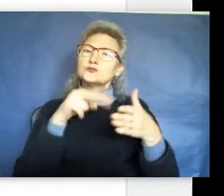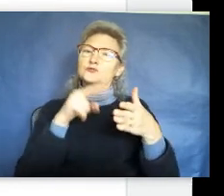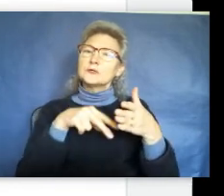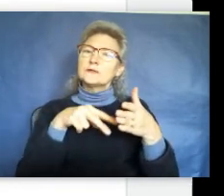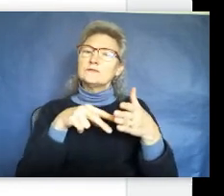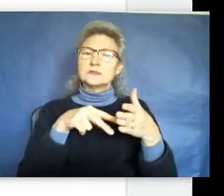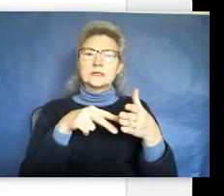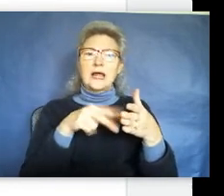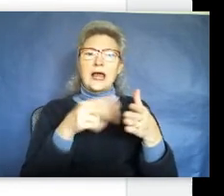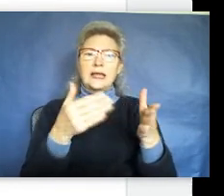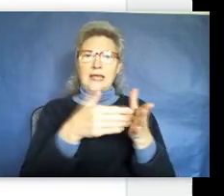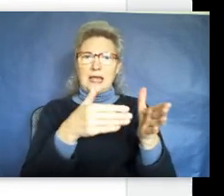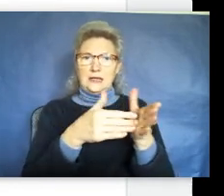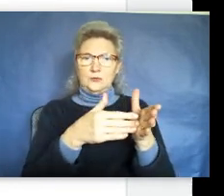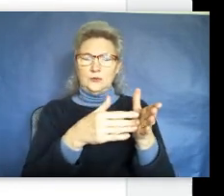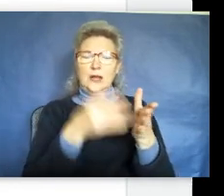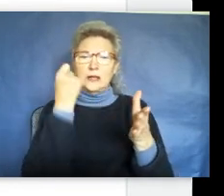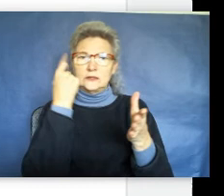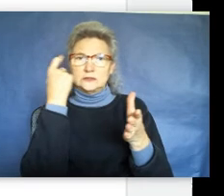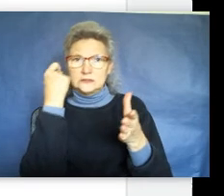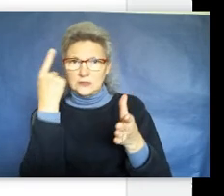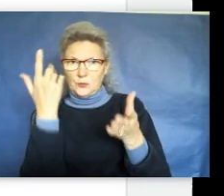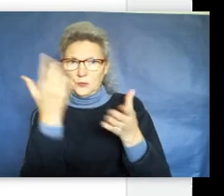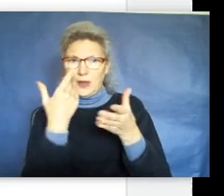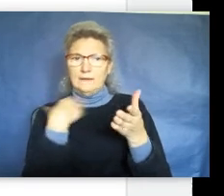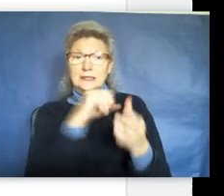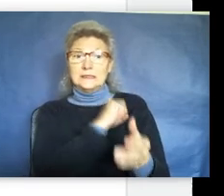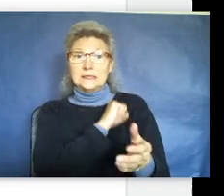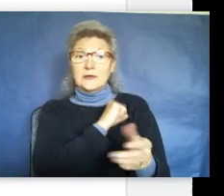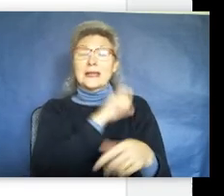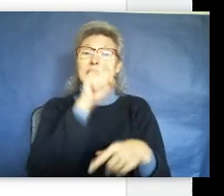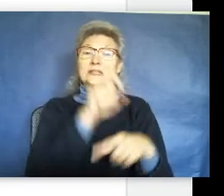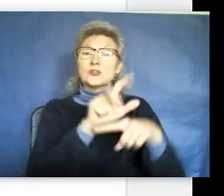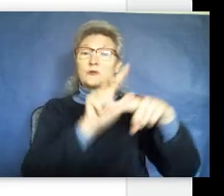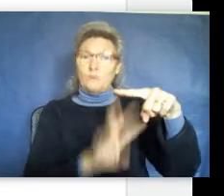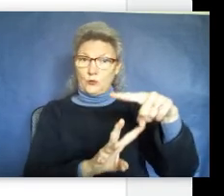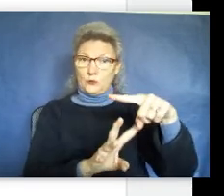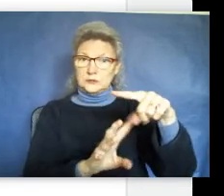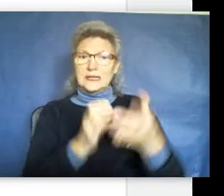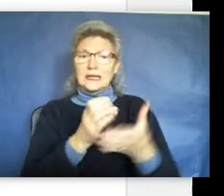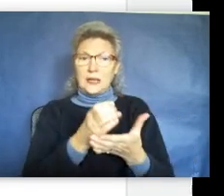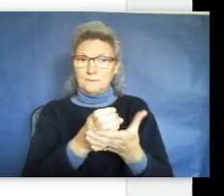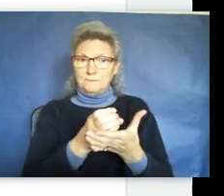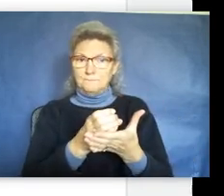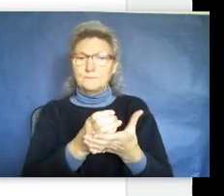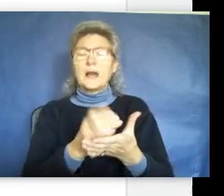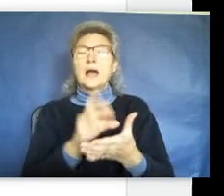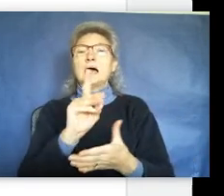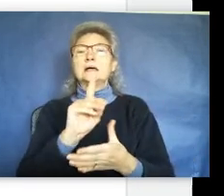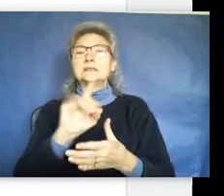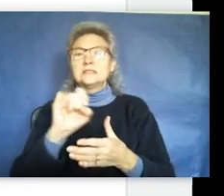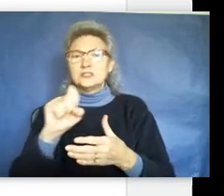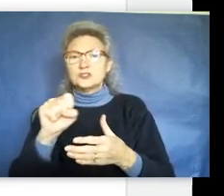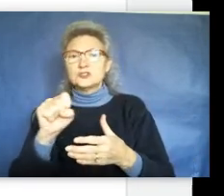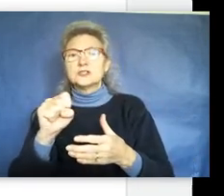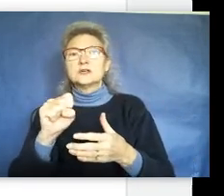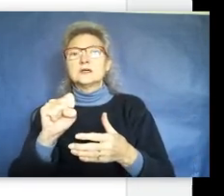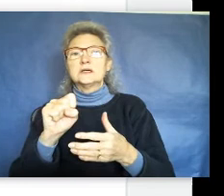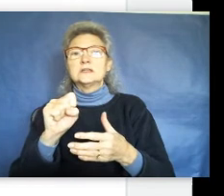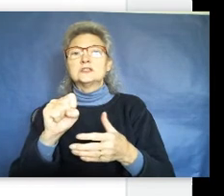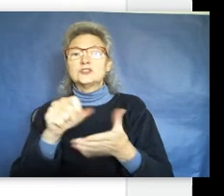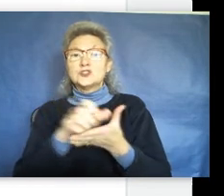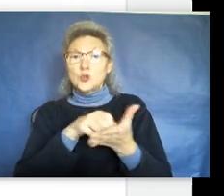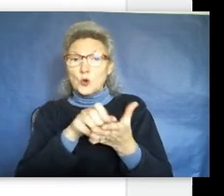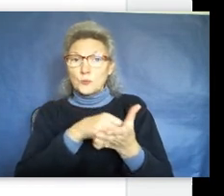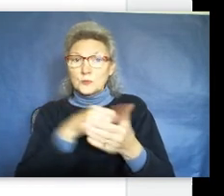revisit and understand what we have here though. Sarah needs 3/4 cup of dish soap to make homemade bubble solution.